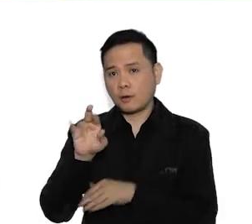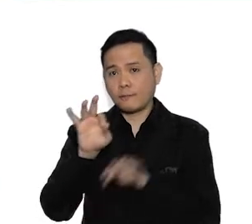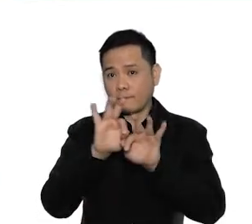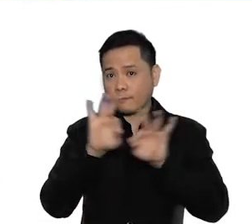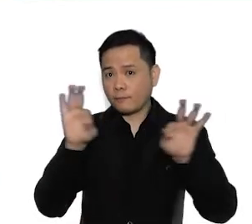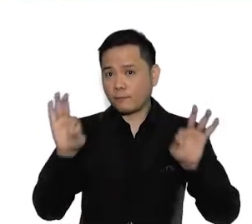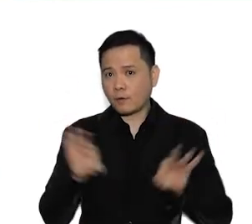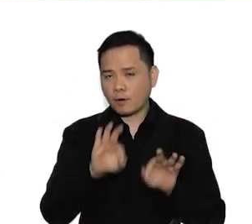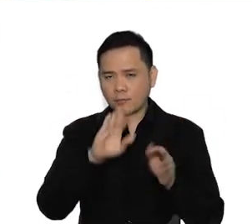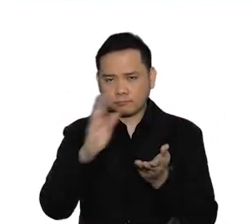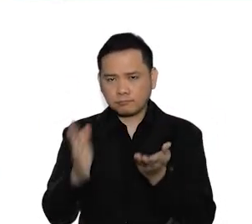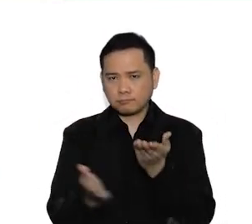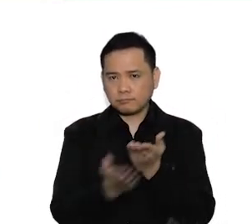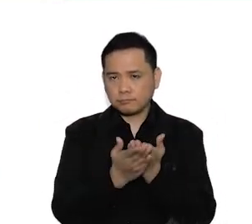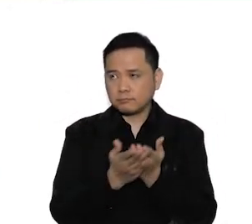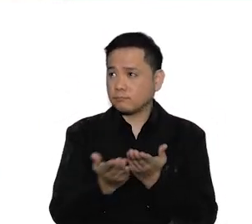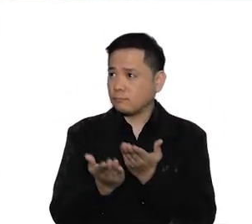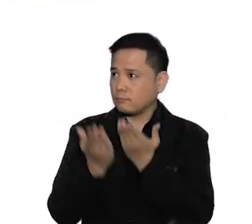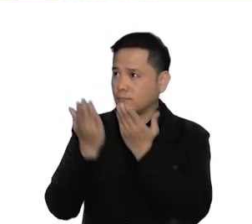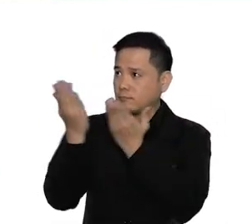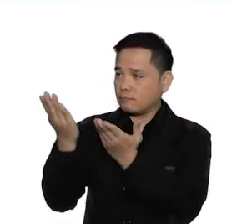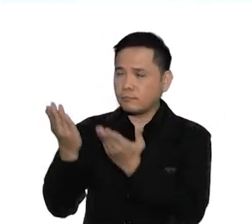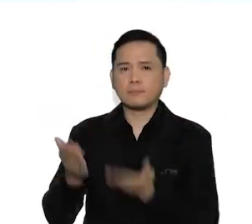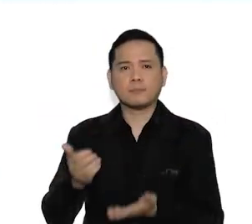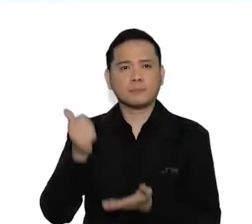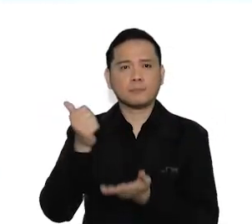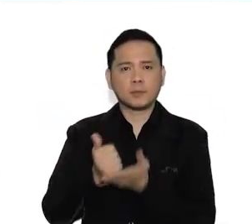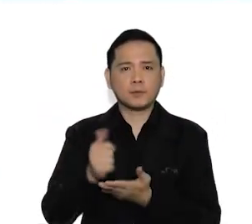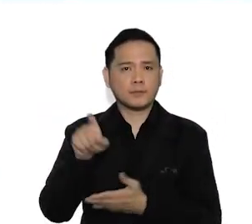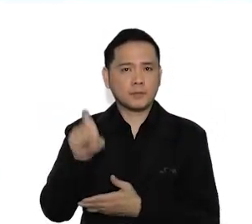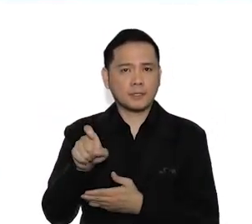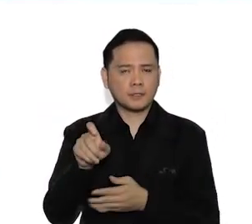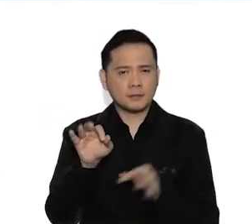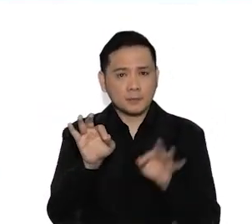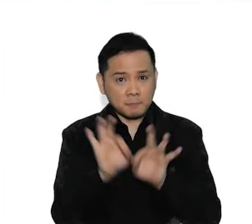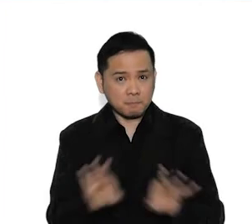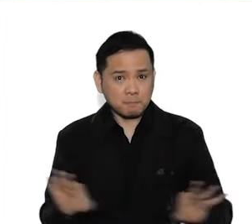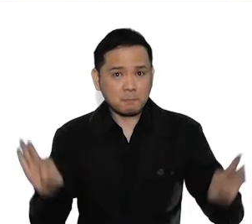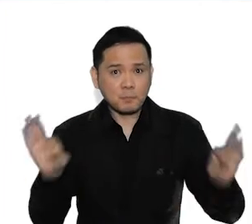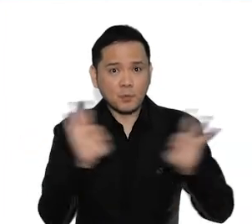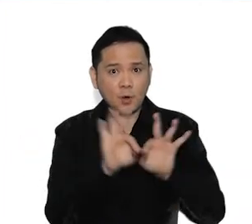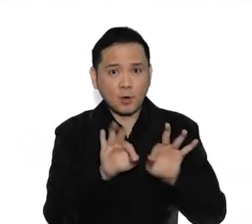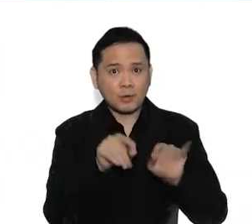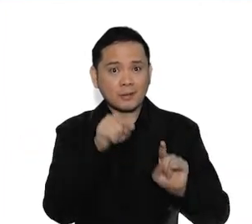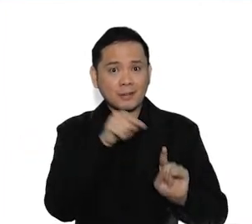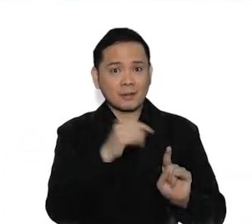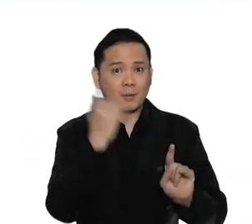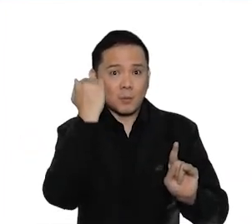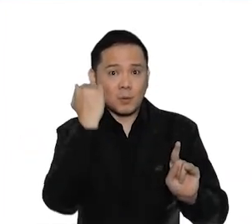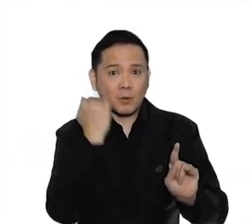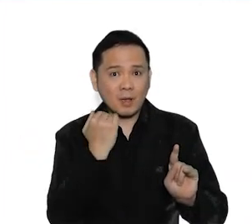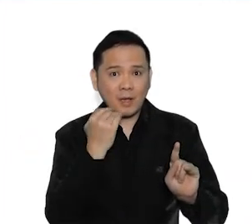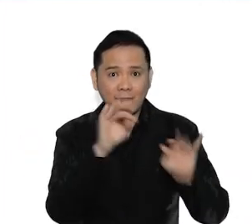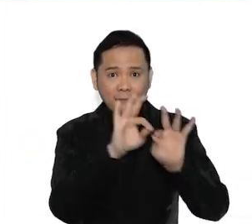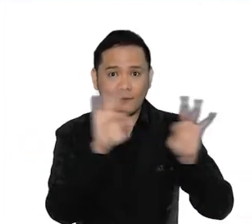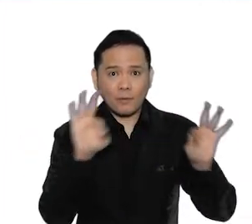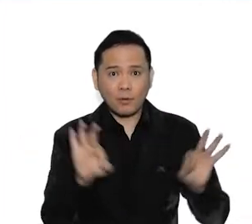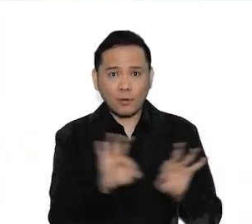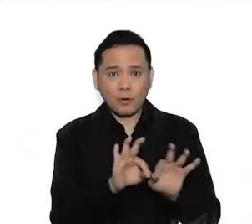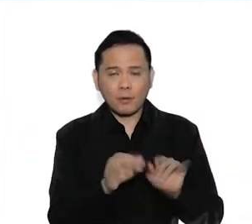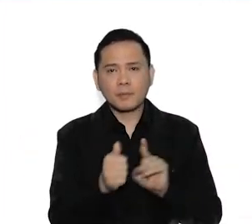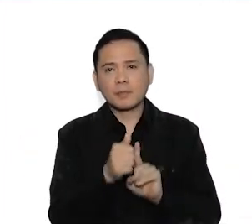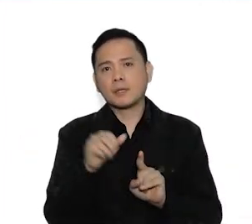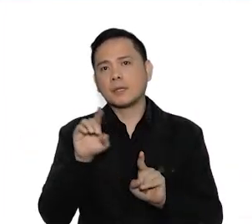and seek CCC's approval. This is very important. Without this document,